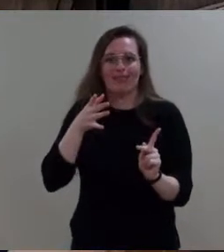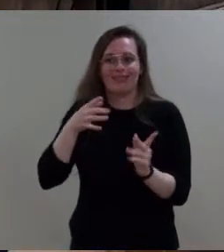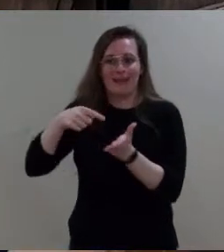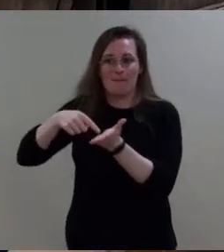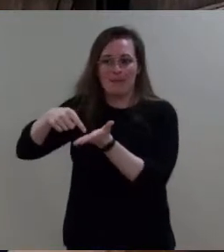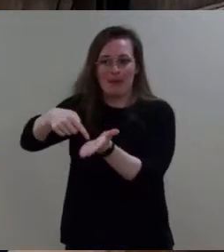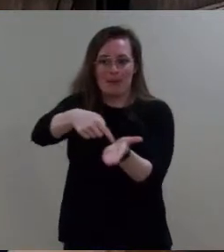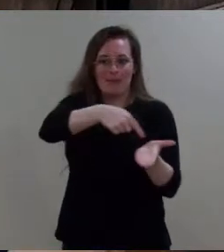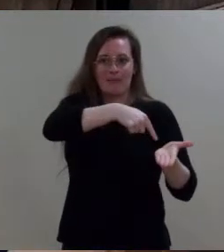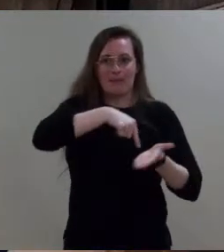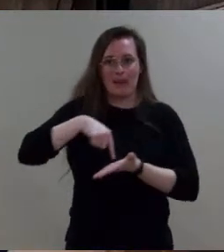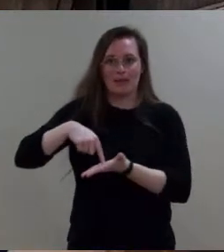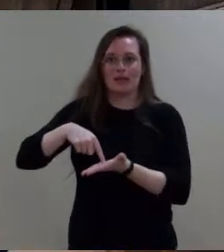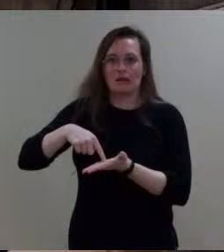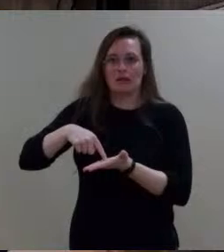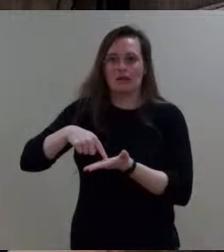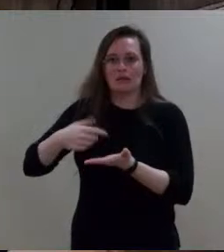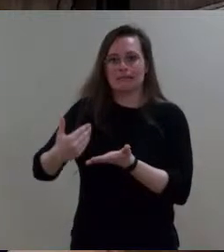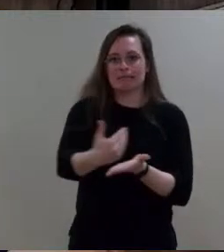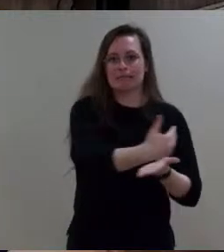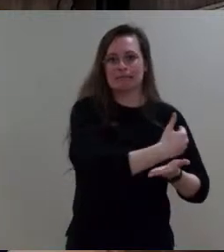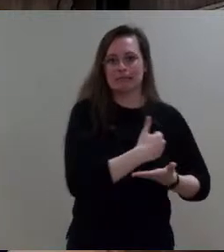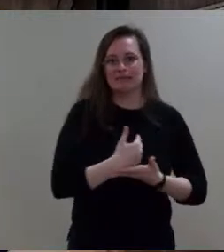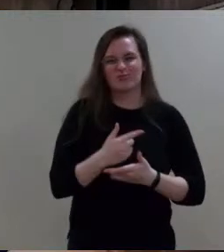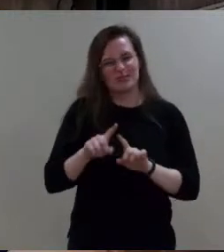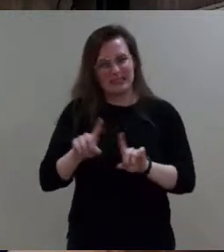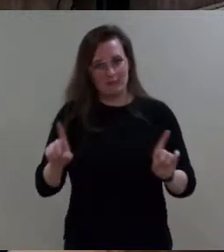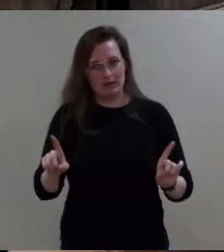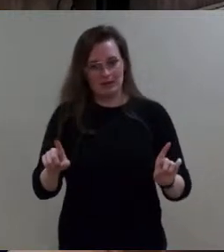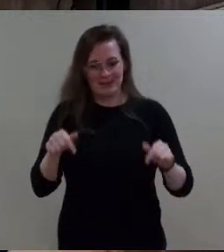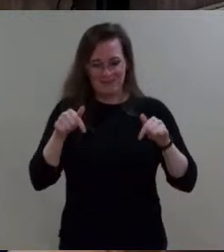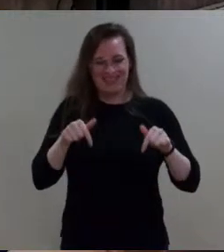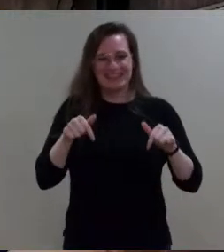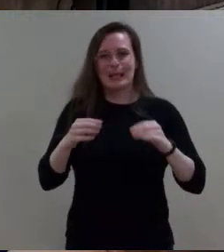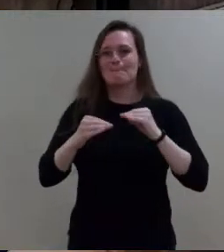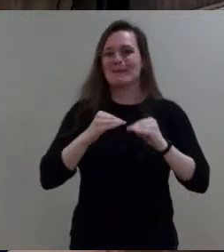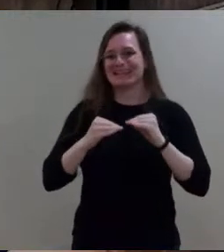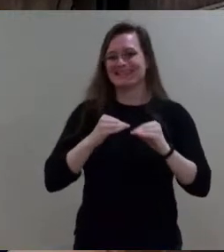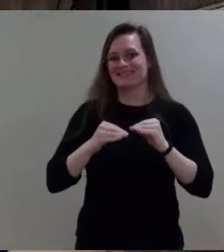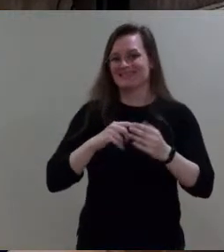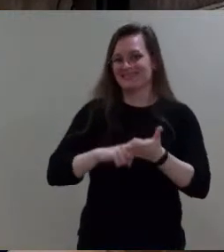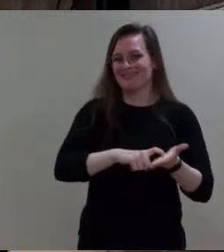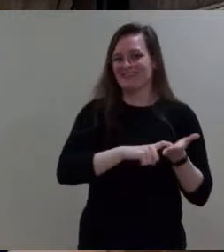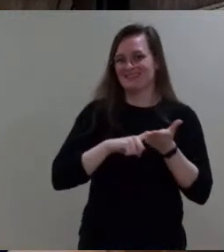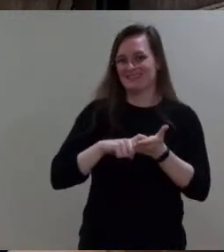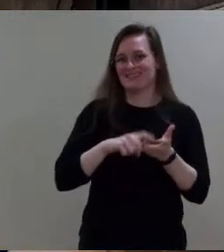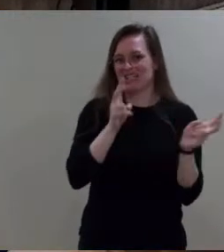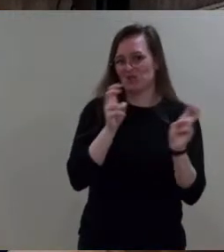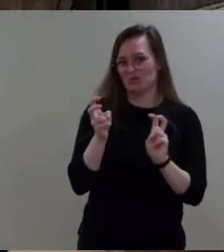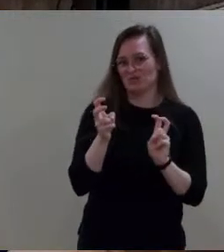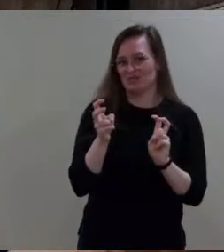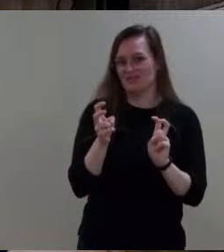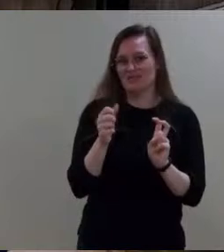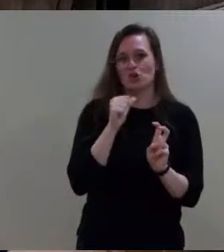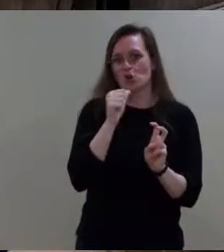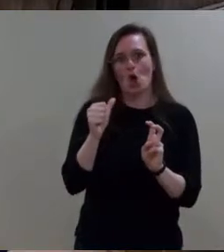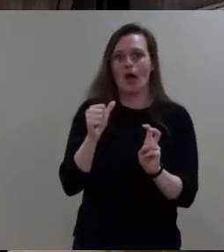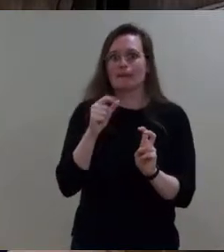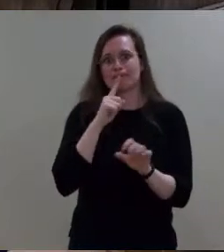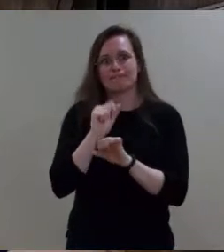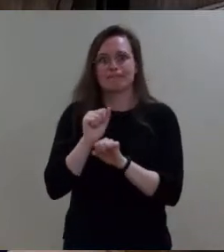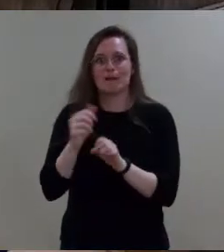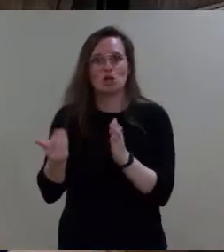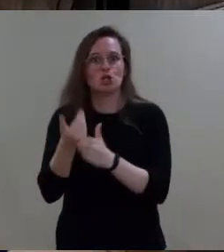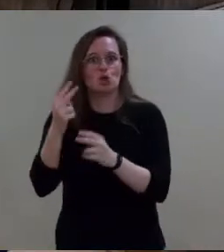just, these are maintenance issues. This isn't we're going to have a brand new big whatever. And I have a real